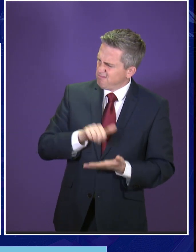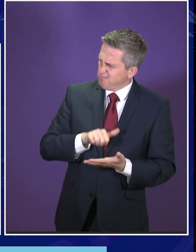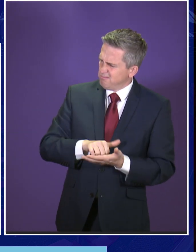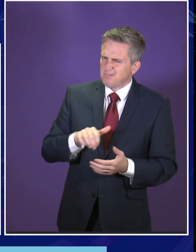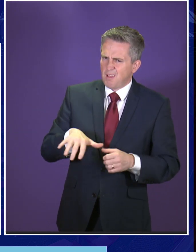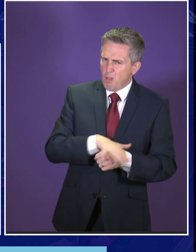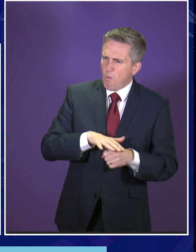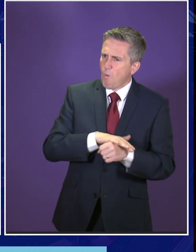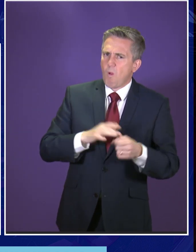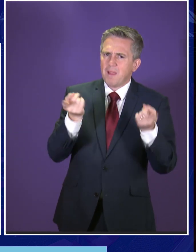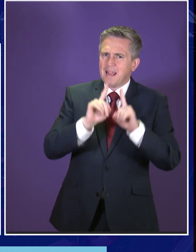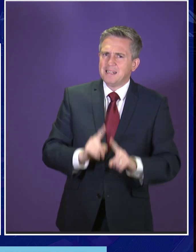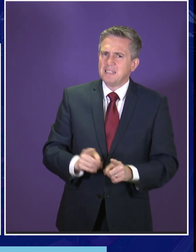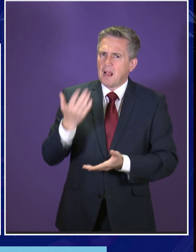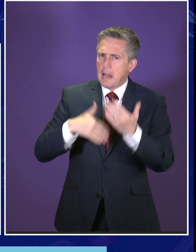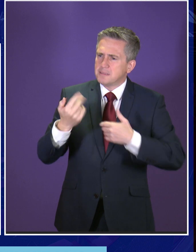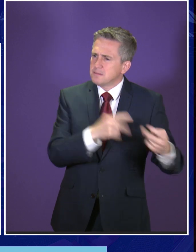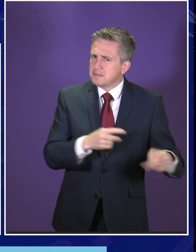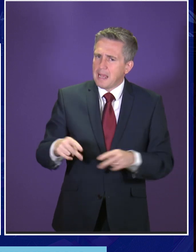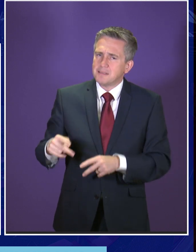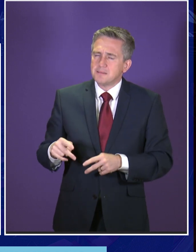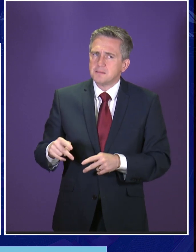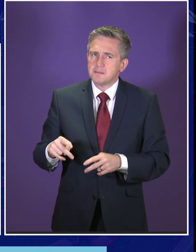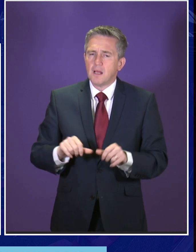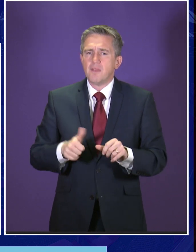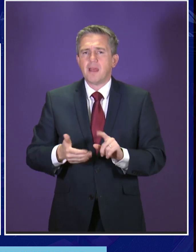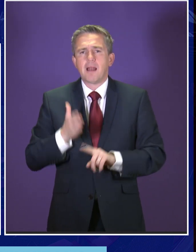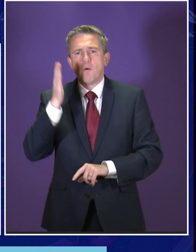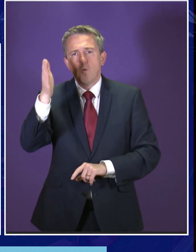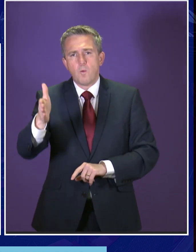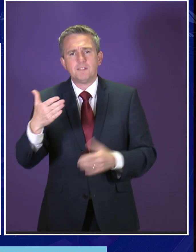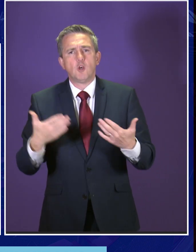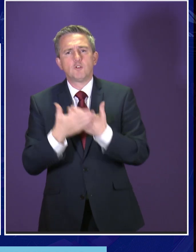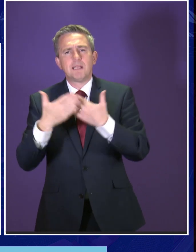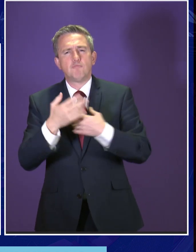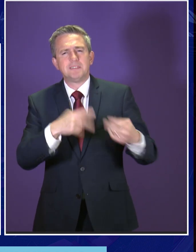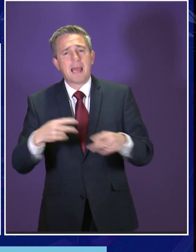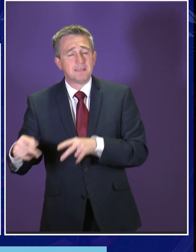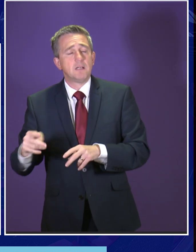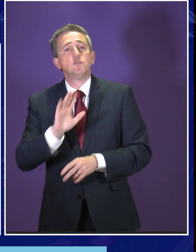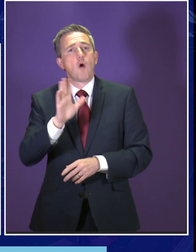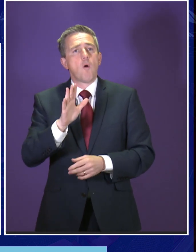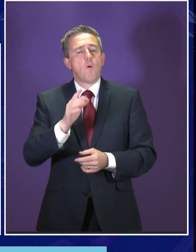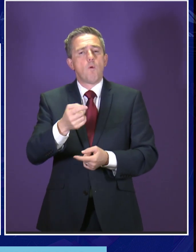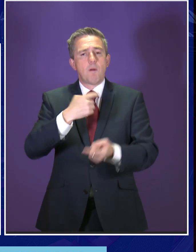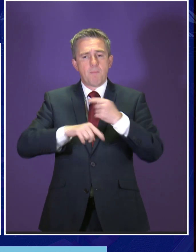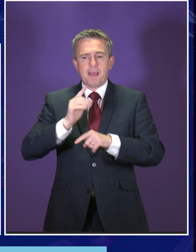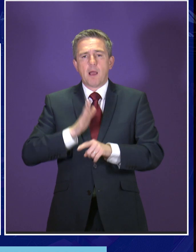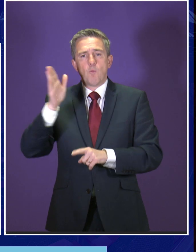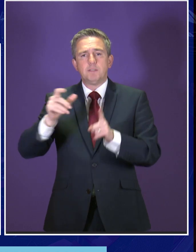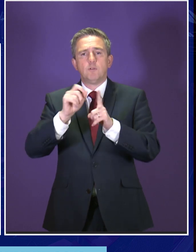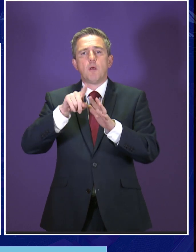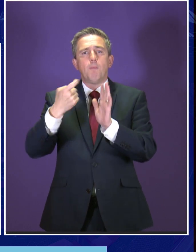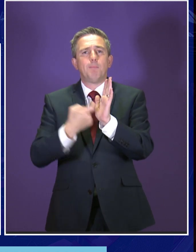into Indian classical dance. And then I went to contemporary dance many years later. Actually, I went through Mahabharat, Peter